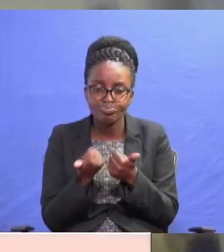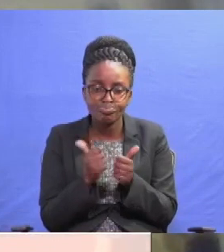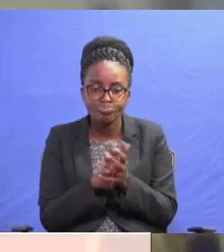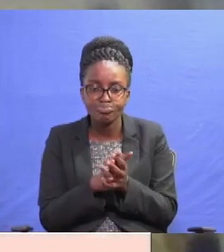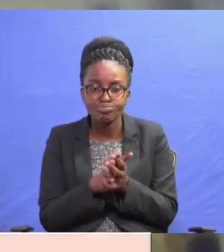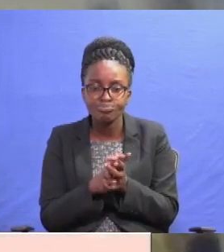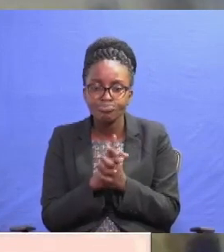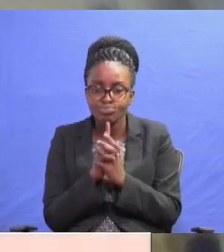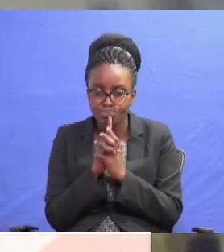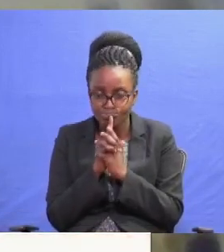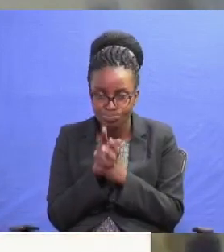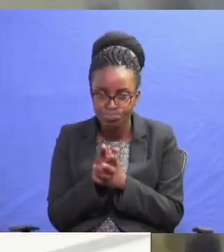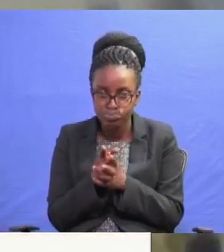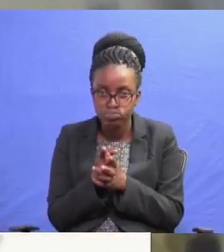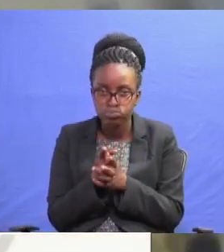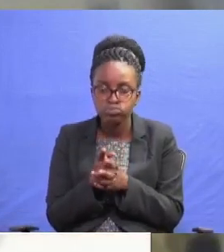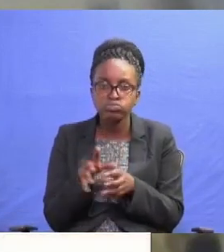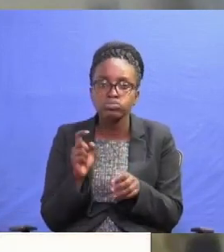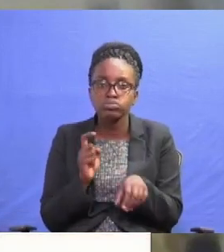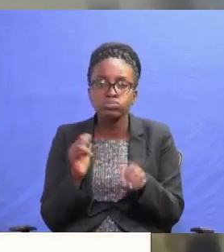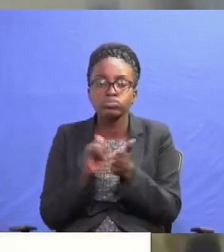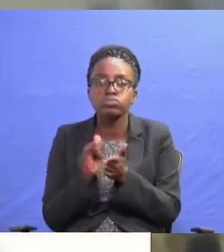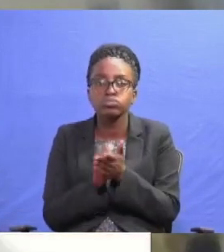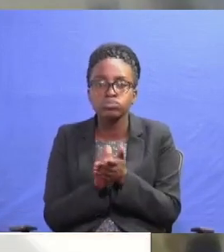the absence of that, then we'll, of course,